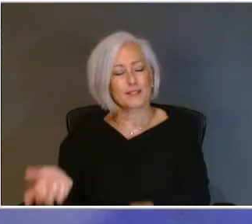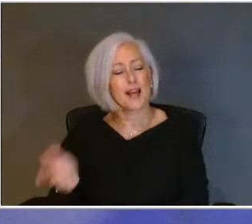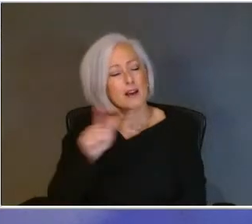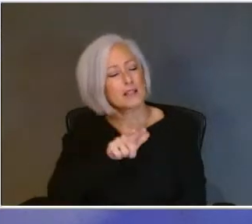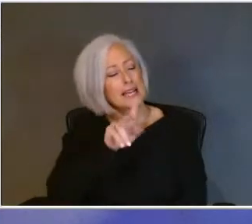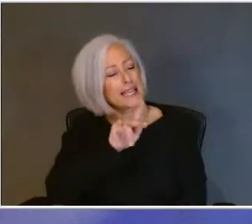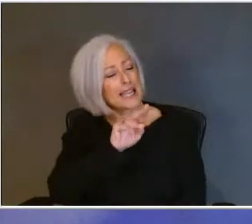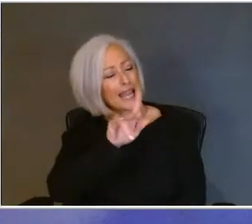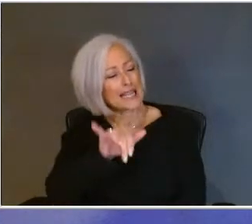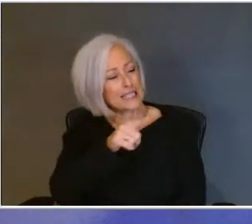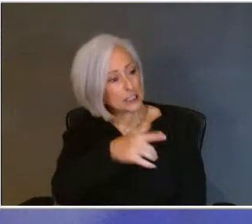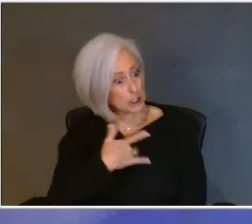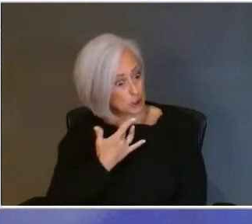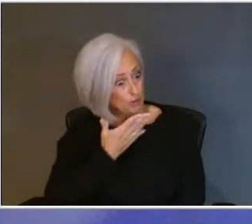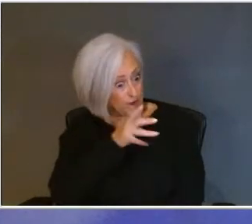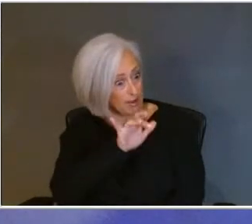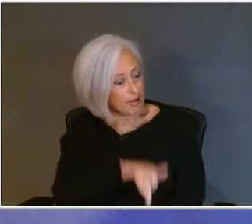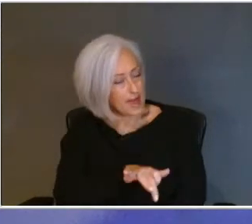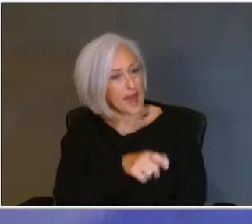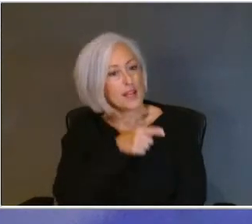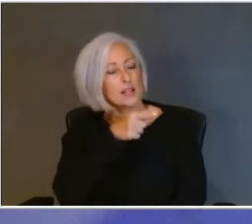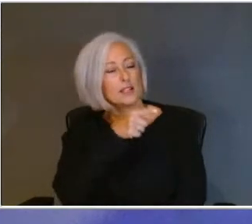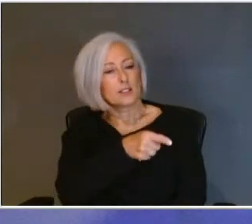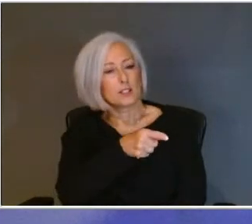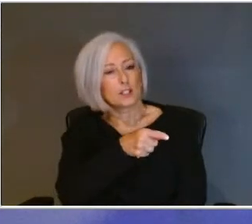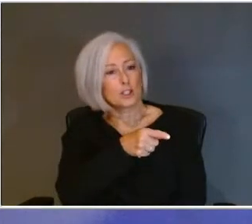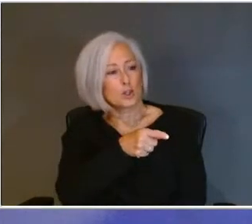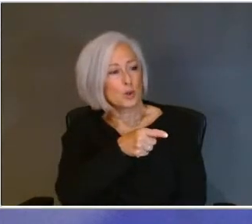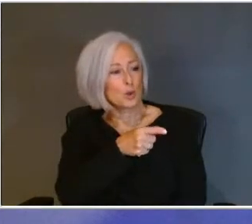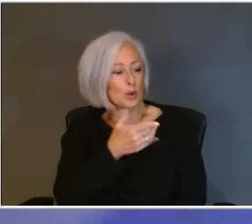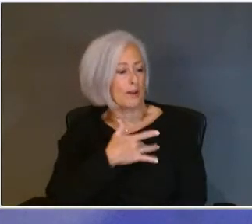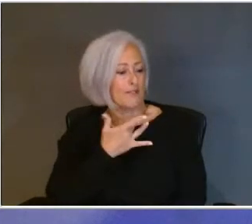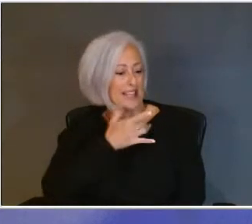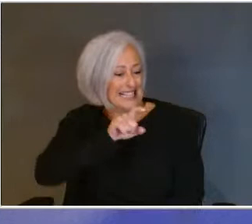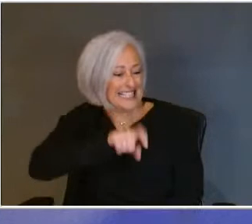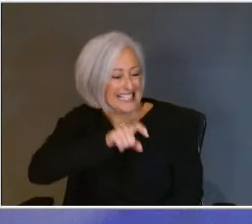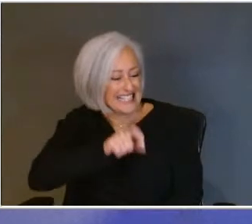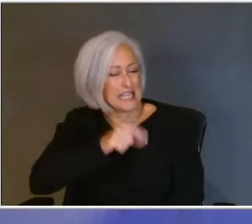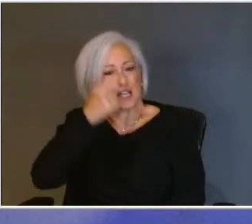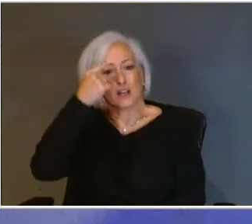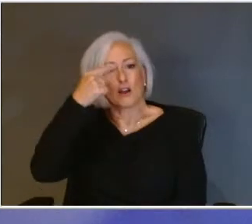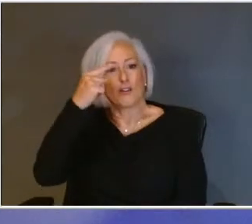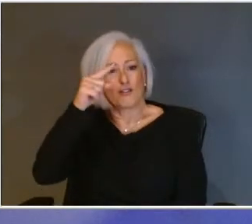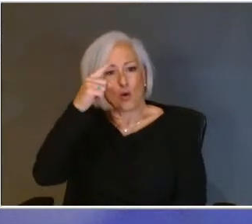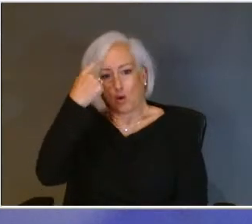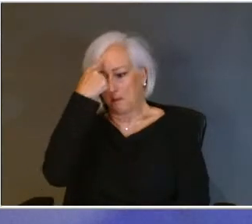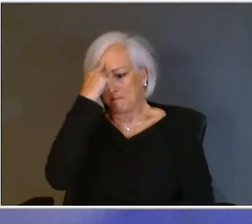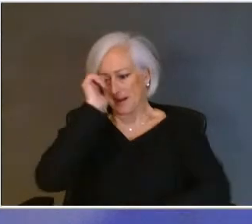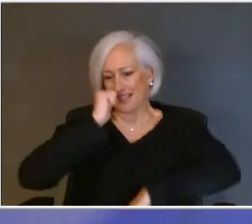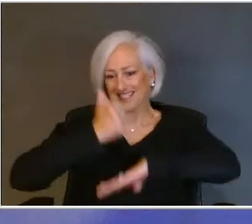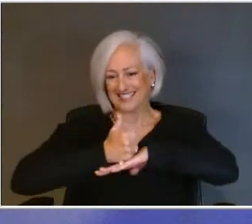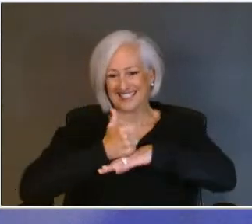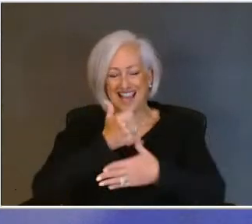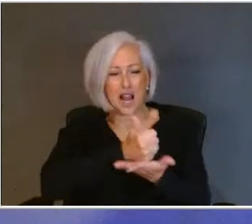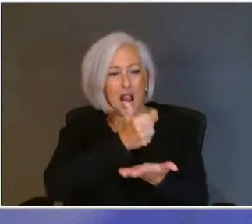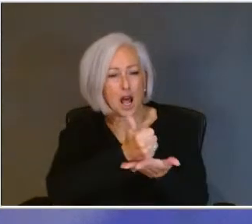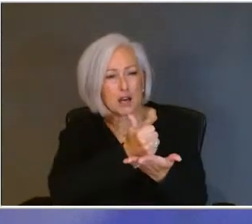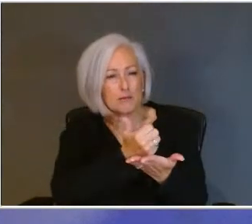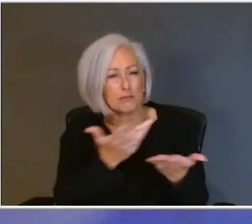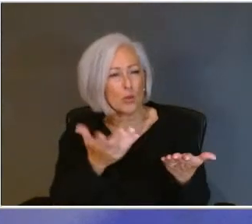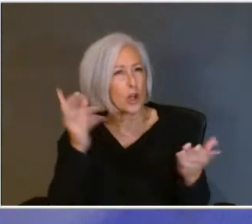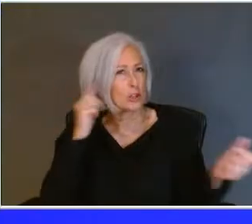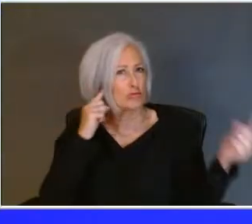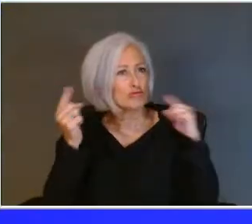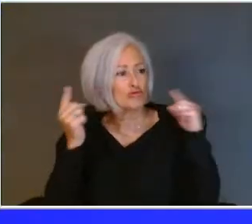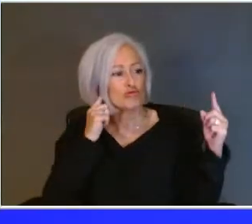feel that? Did you feel? Do you feel that need of that mindset help, and what were you hearing from other people? Yeah,